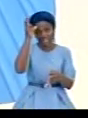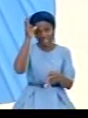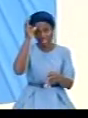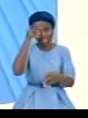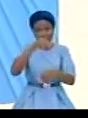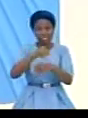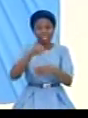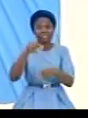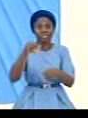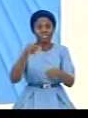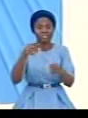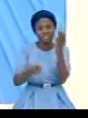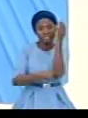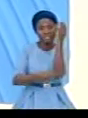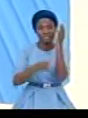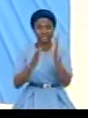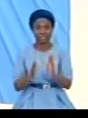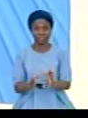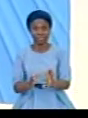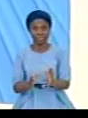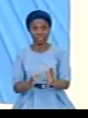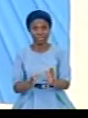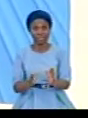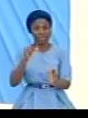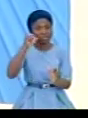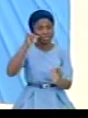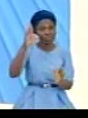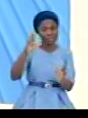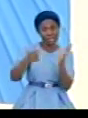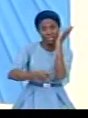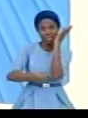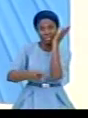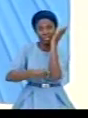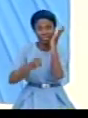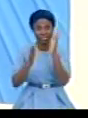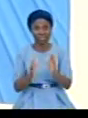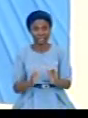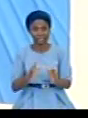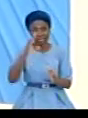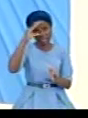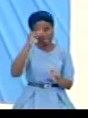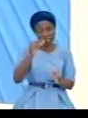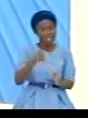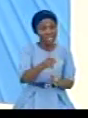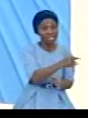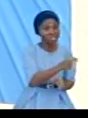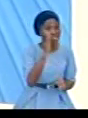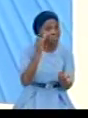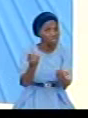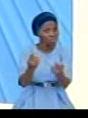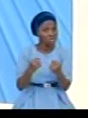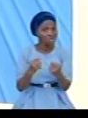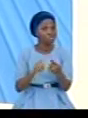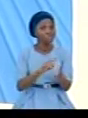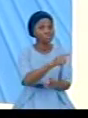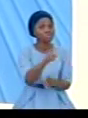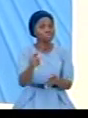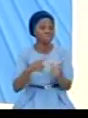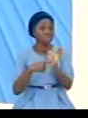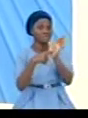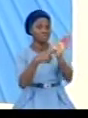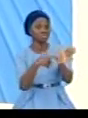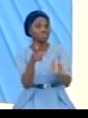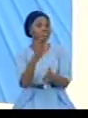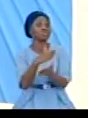temptress, that's how the defiler, that's how they'll come to you and be presenting something to you that you